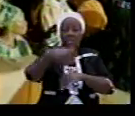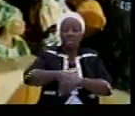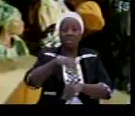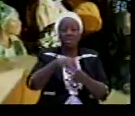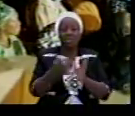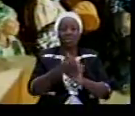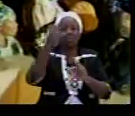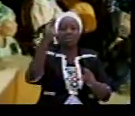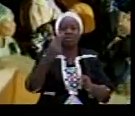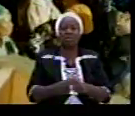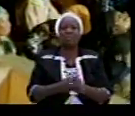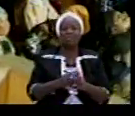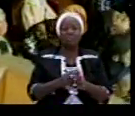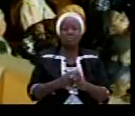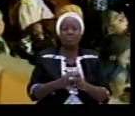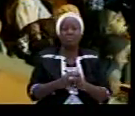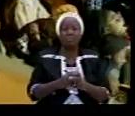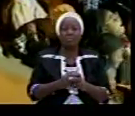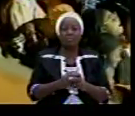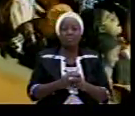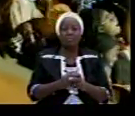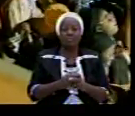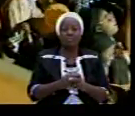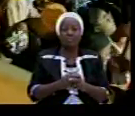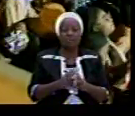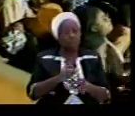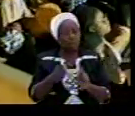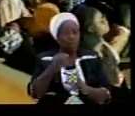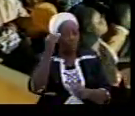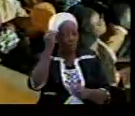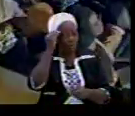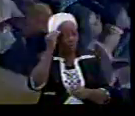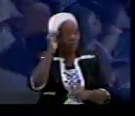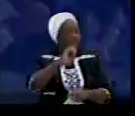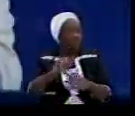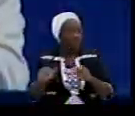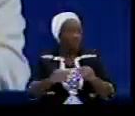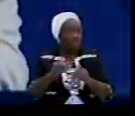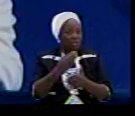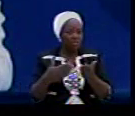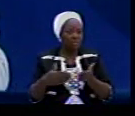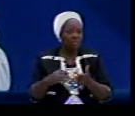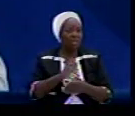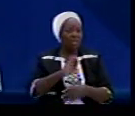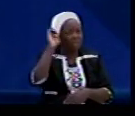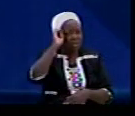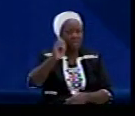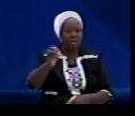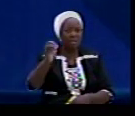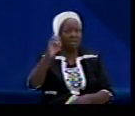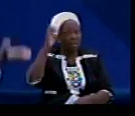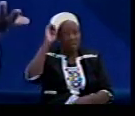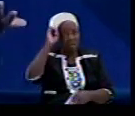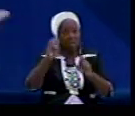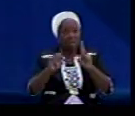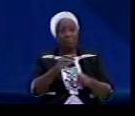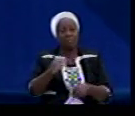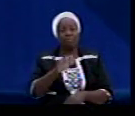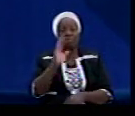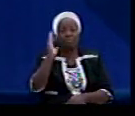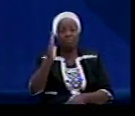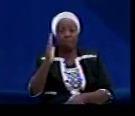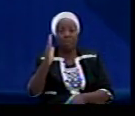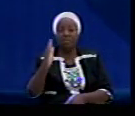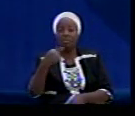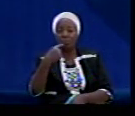Jesus' name. But you know, he did something. He preached Christ unto them. And that's what we're doing